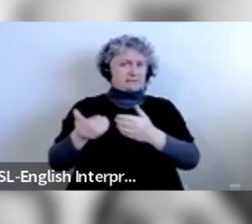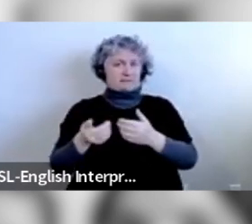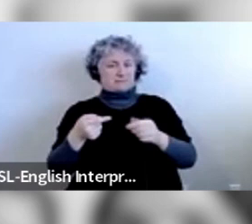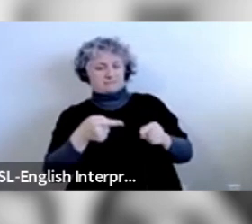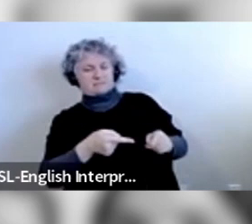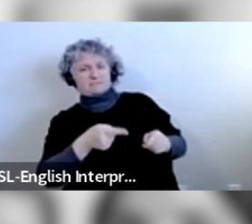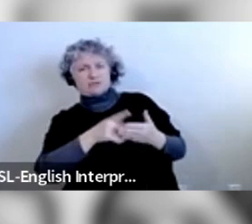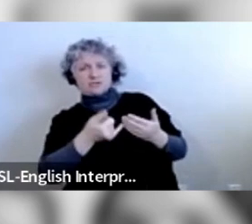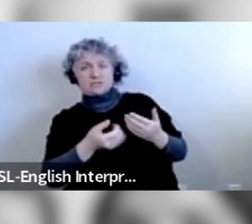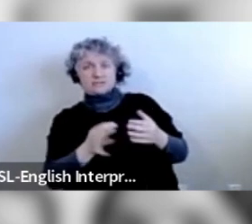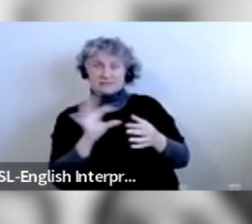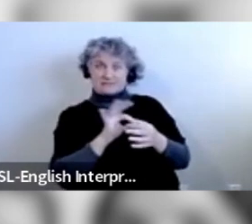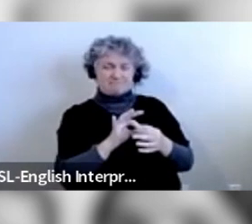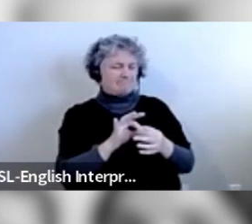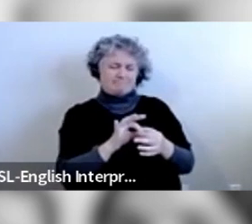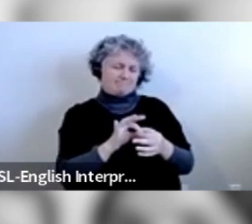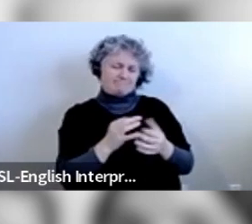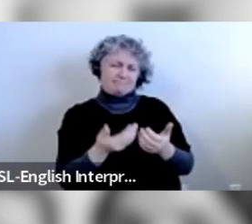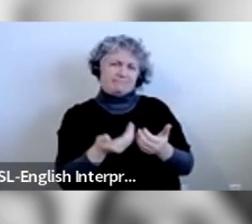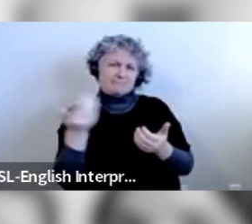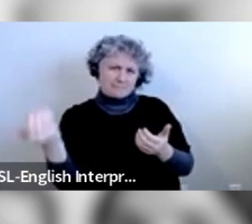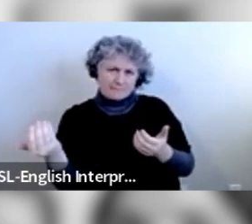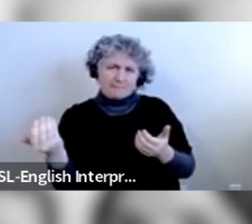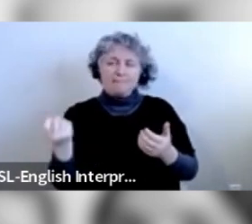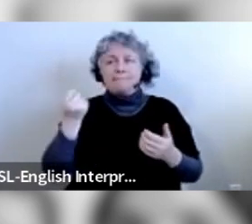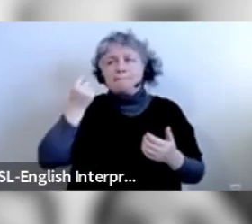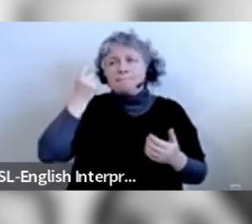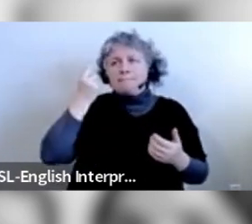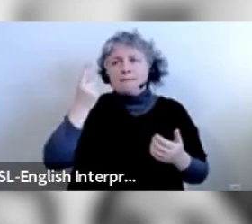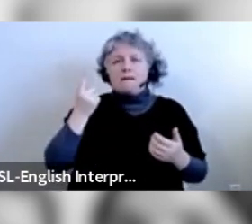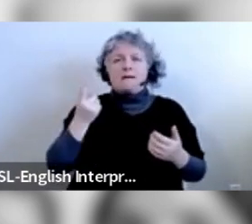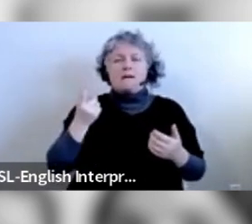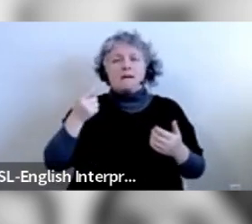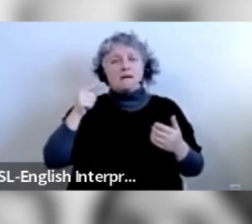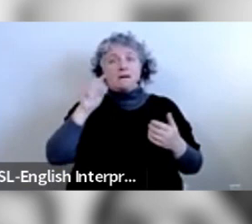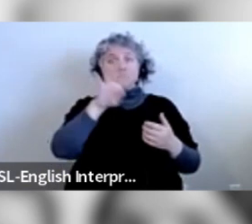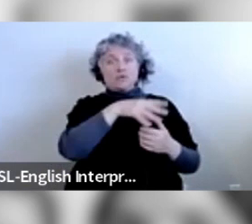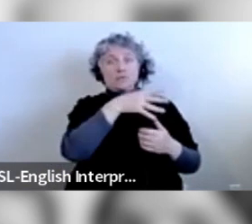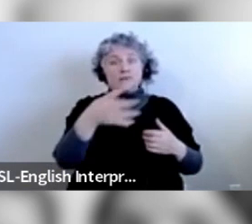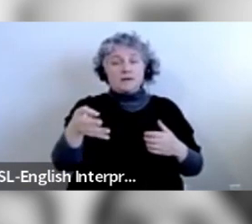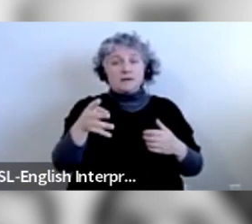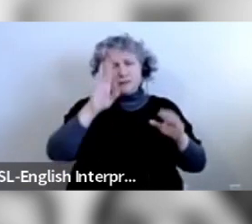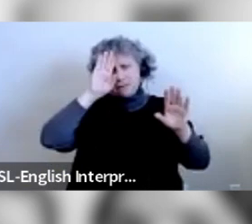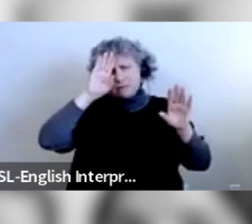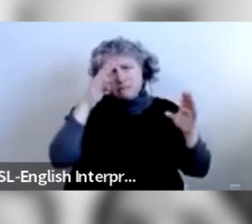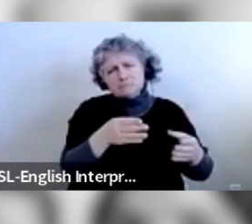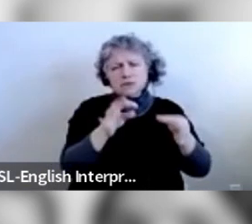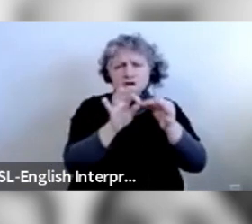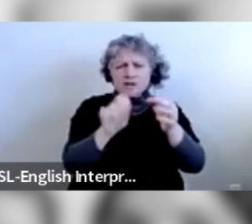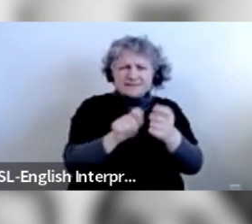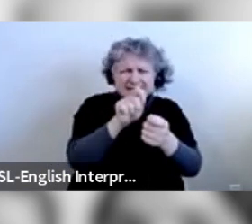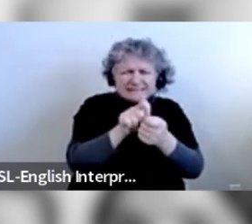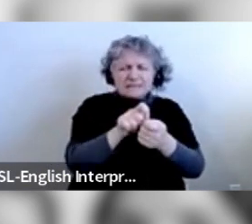then probably not. But you wouldn't be graded on the rubric based on costs like that. So